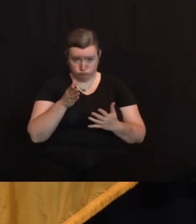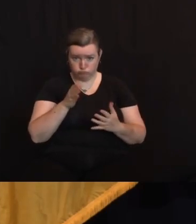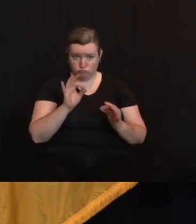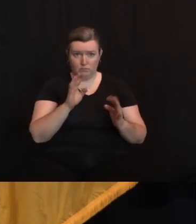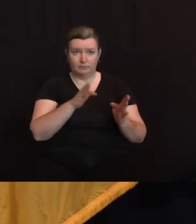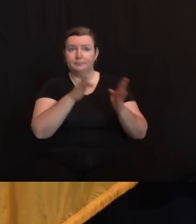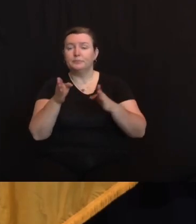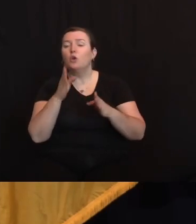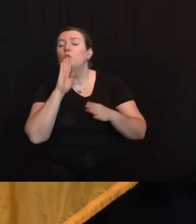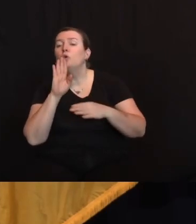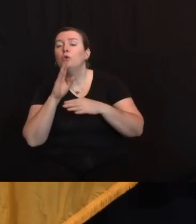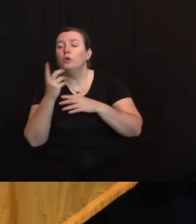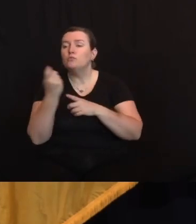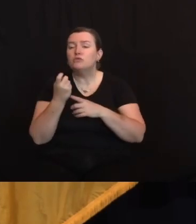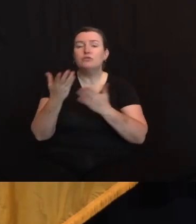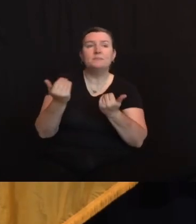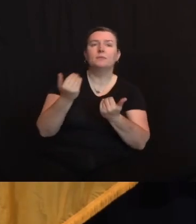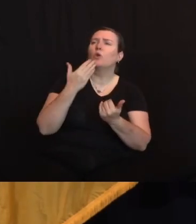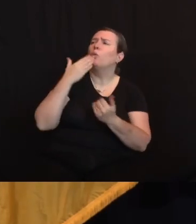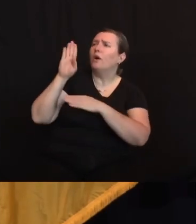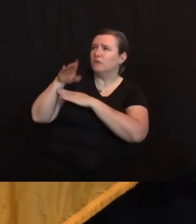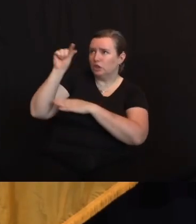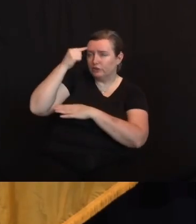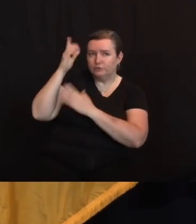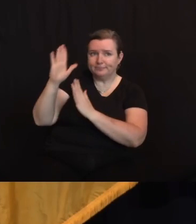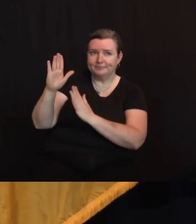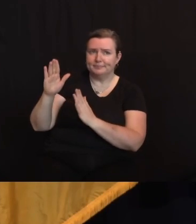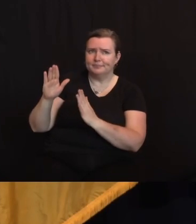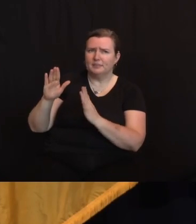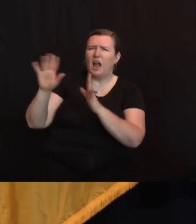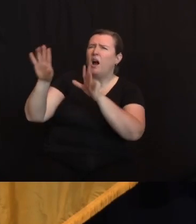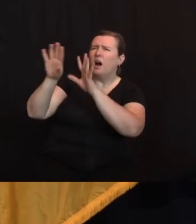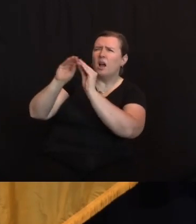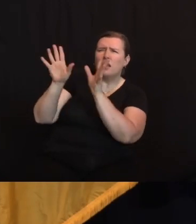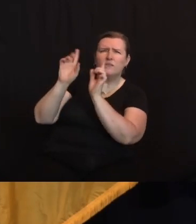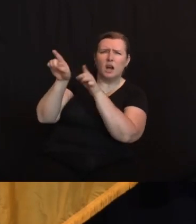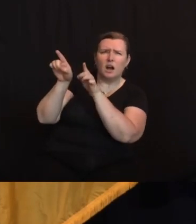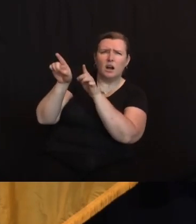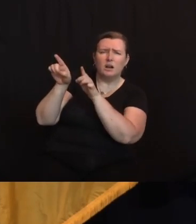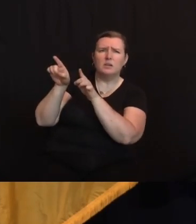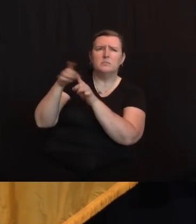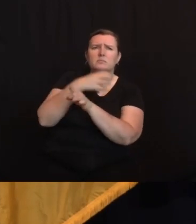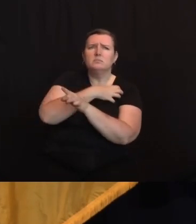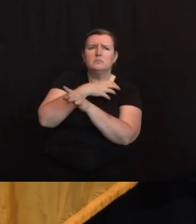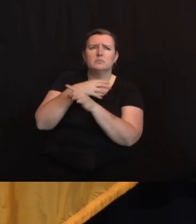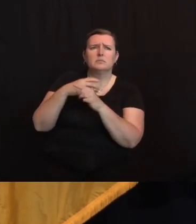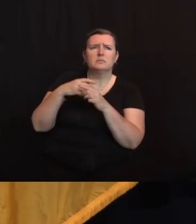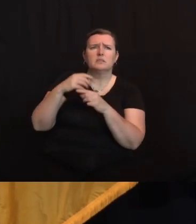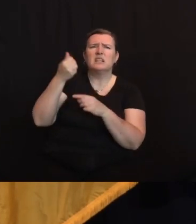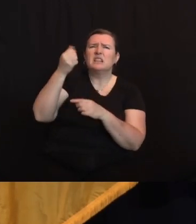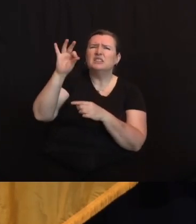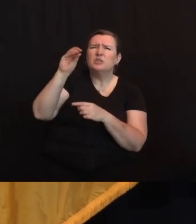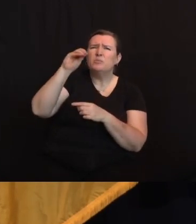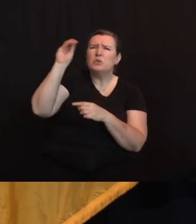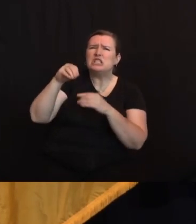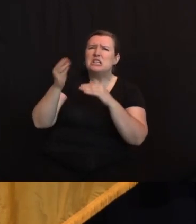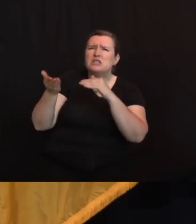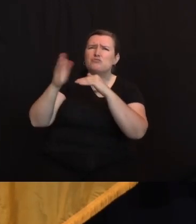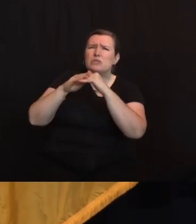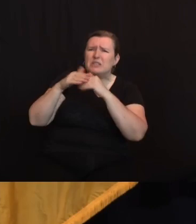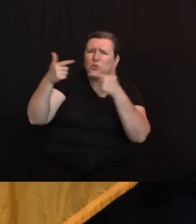afternoon. Good afternoon. Thank you, Governor. Just a quick clarification first from Colonel Callahan. The 19% increase in shootings, is that